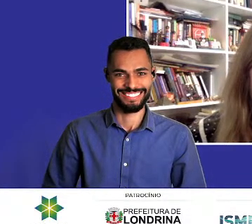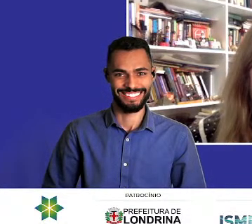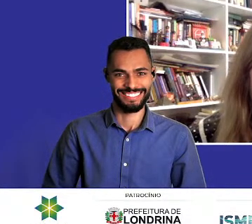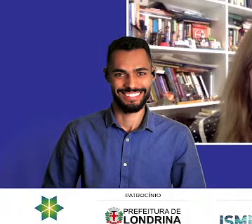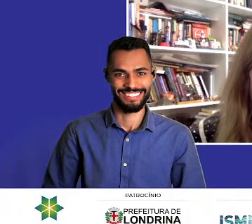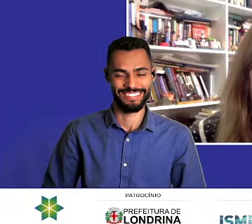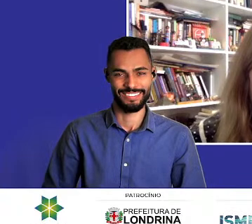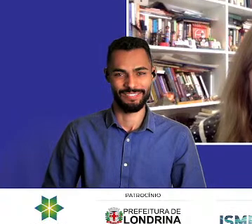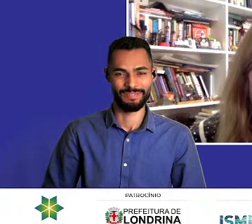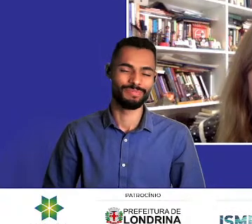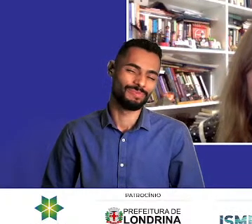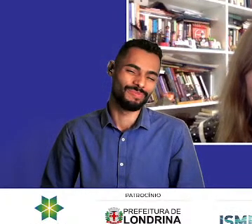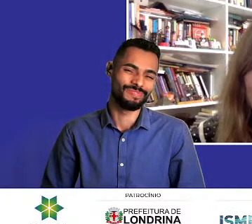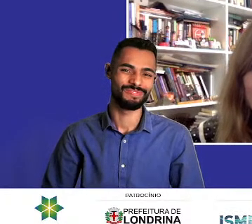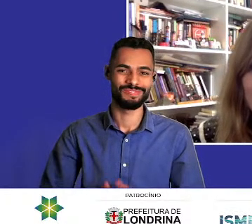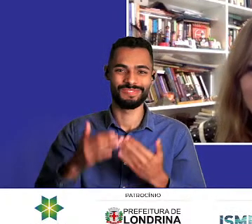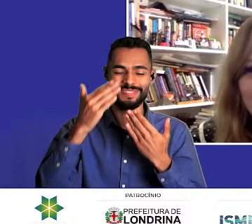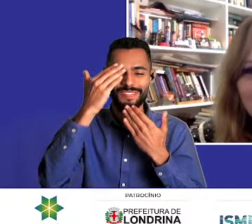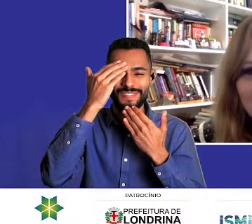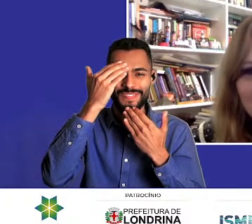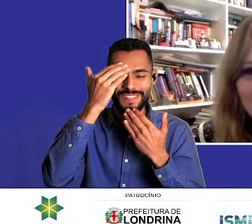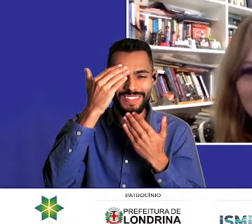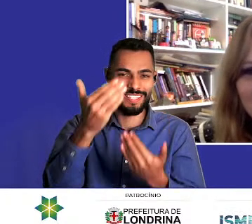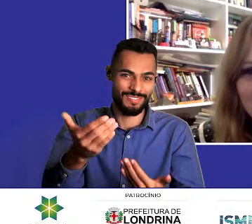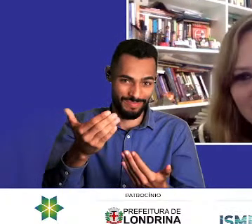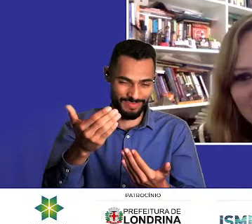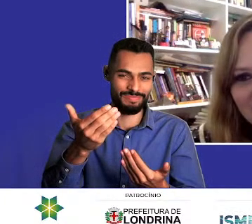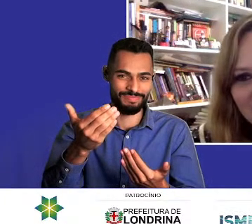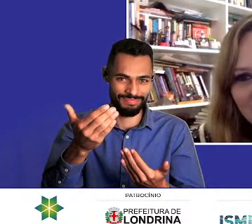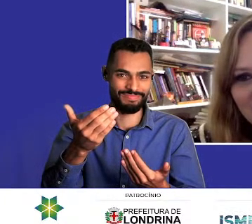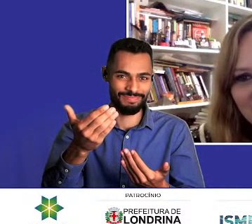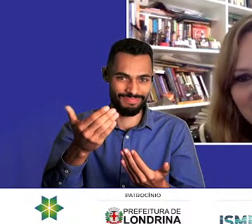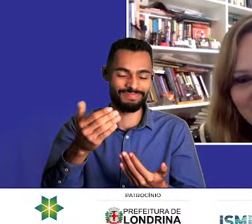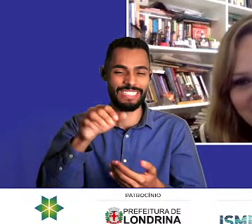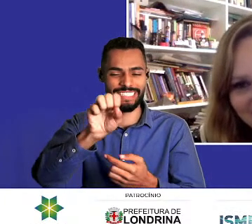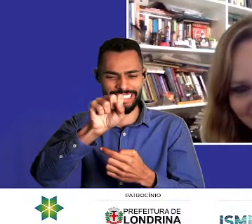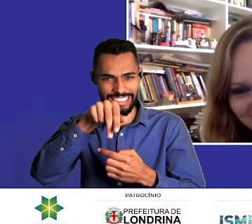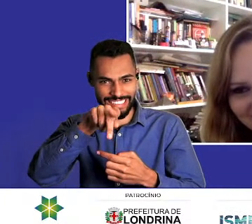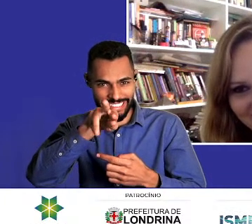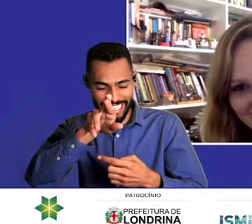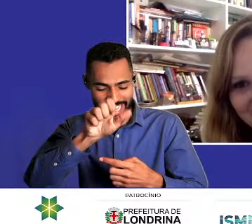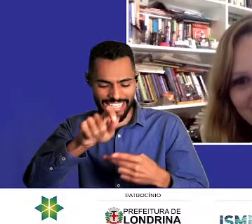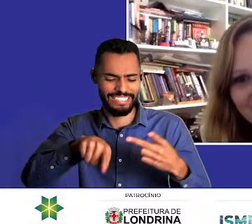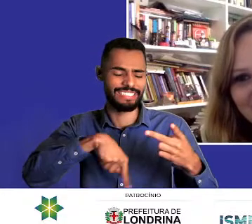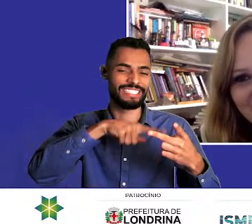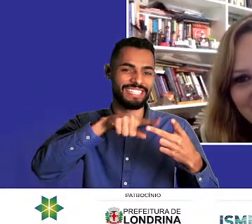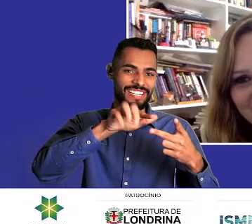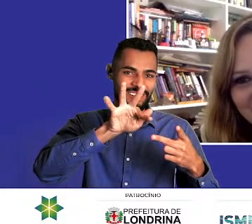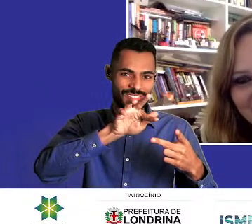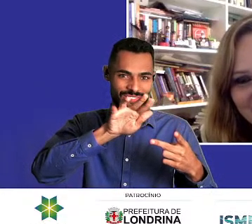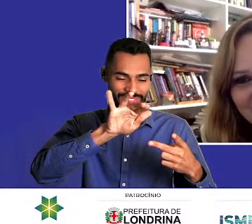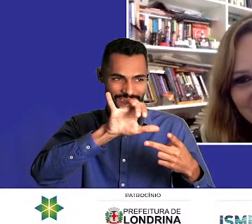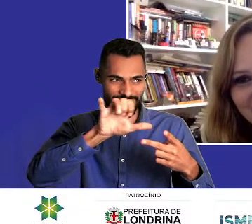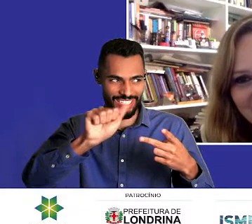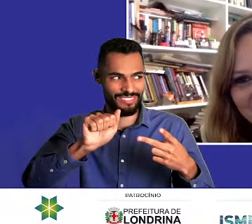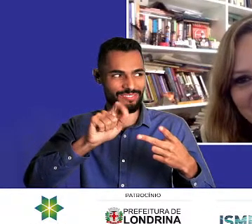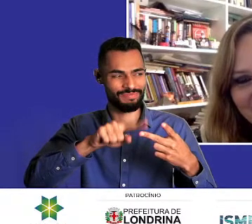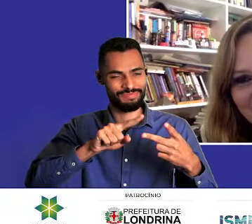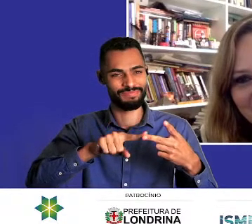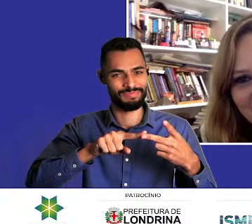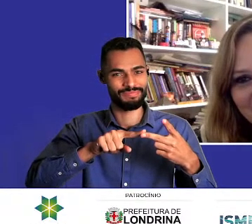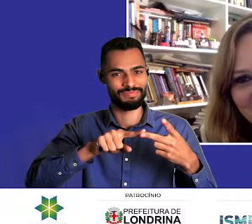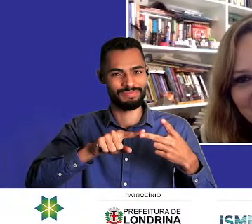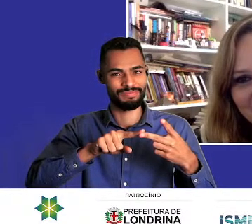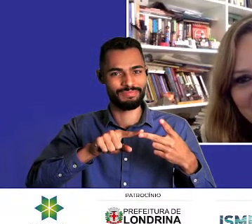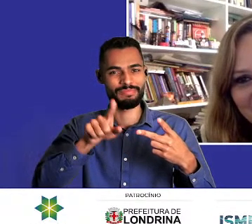Thank you so much, Sandra and Flavia, for your kind words. It's